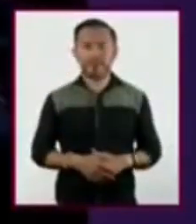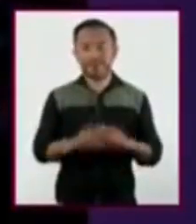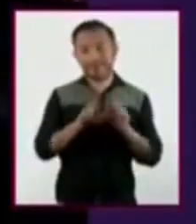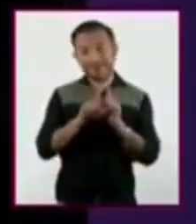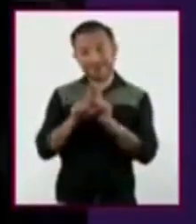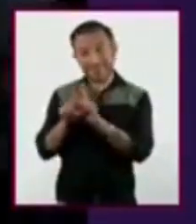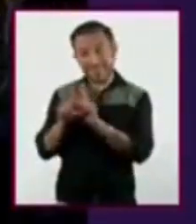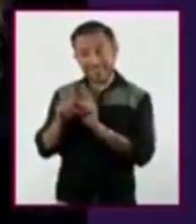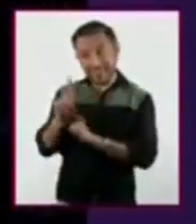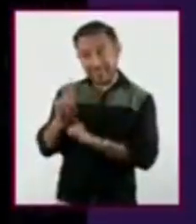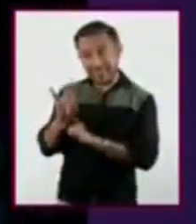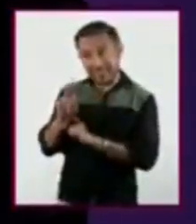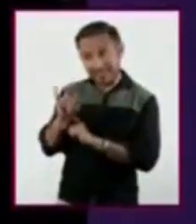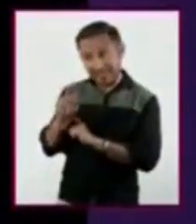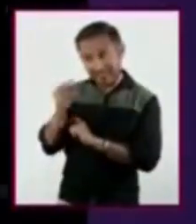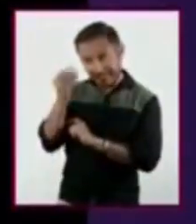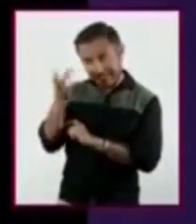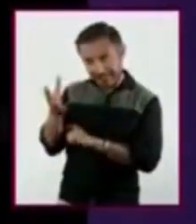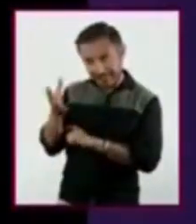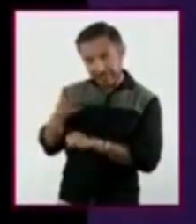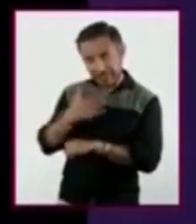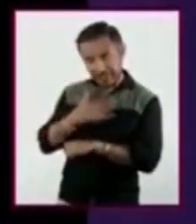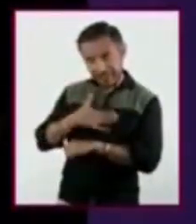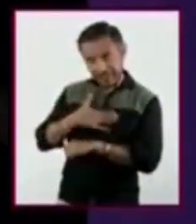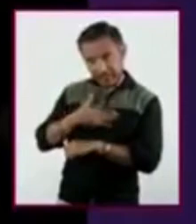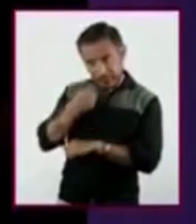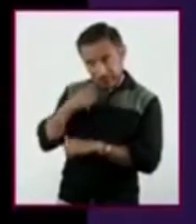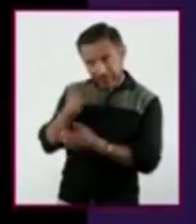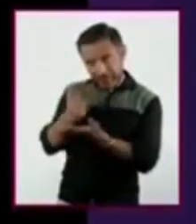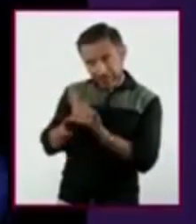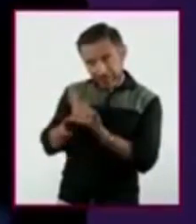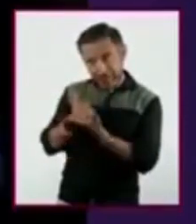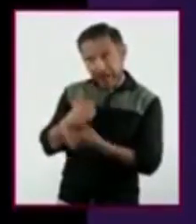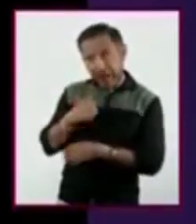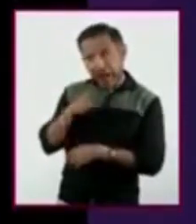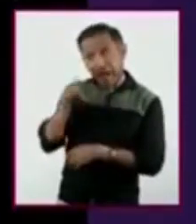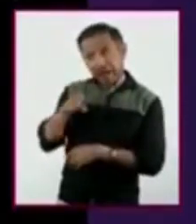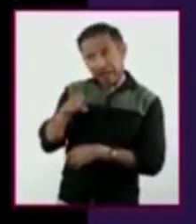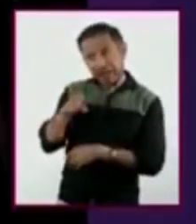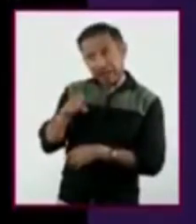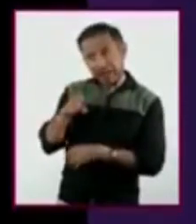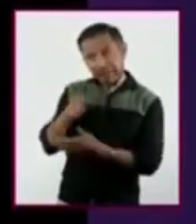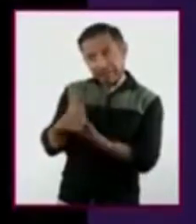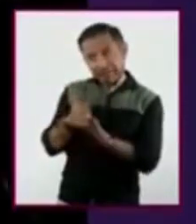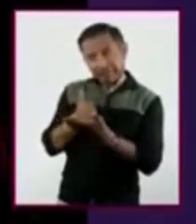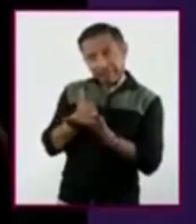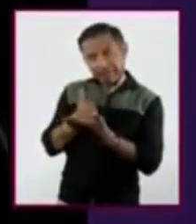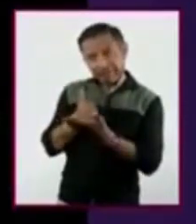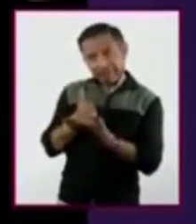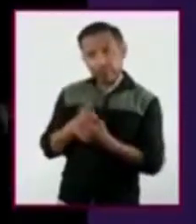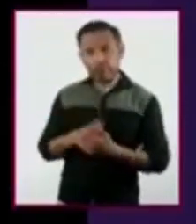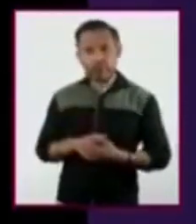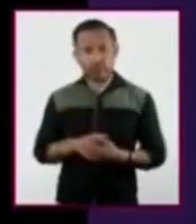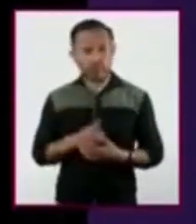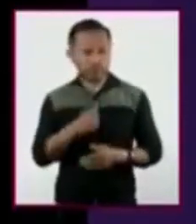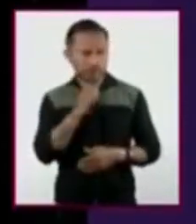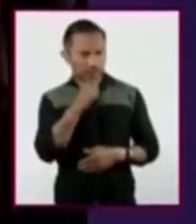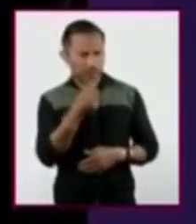Where's Dizzy going? Dizzy, please, can you help me? I need your assistance. I don't